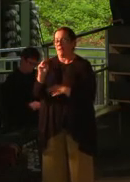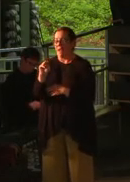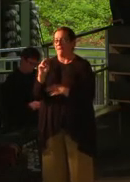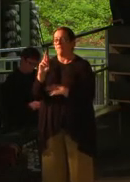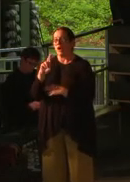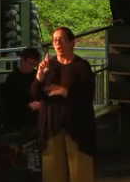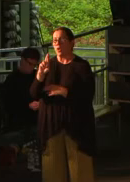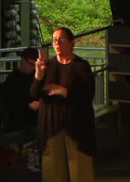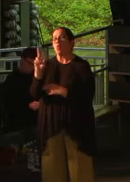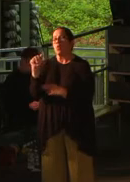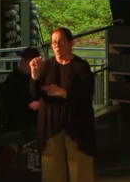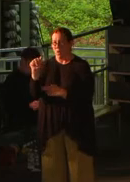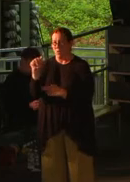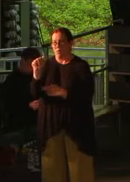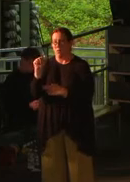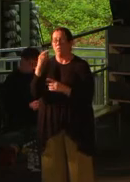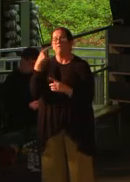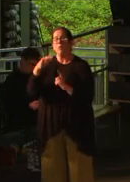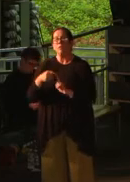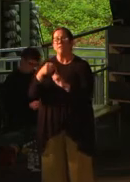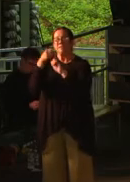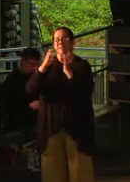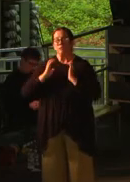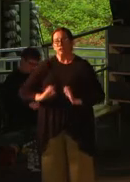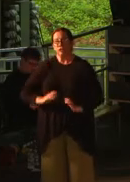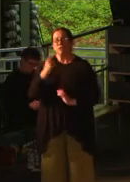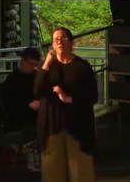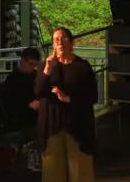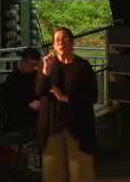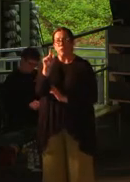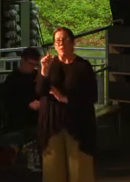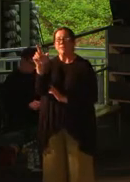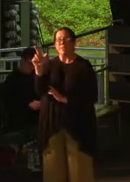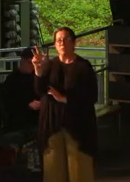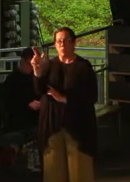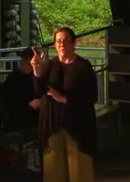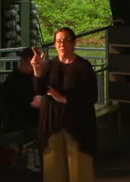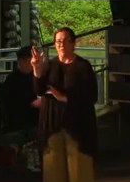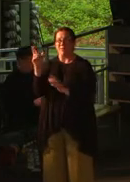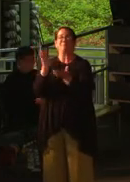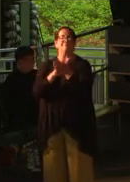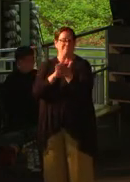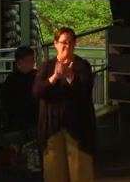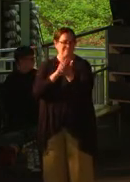as the Distinguished Citizen for 2023.